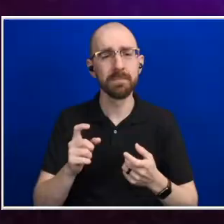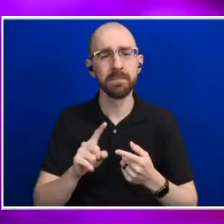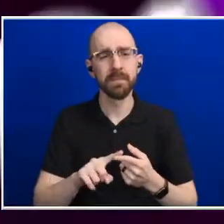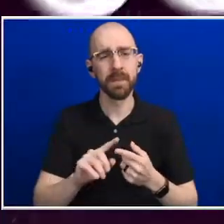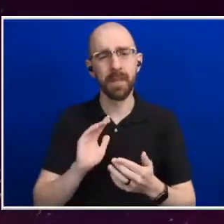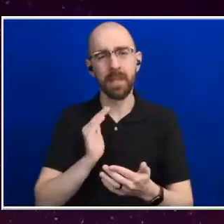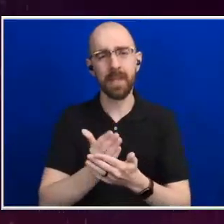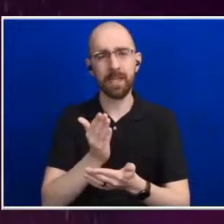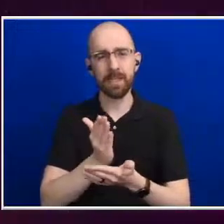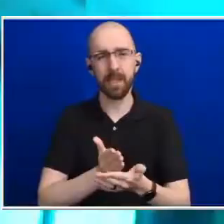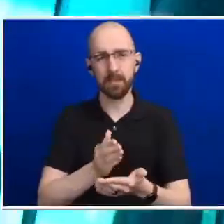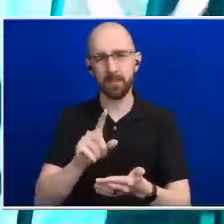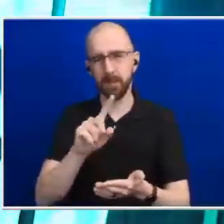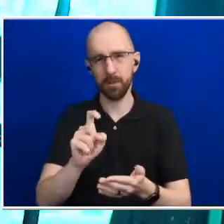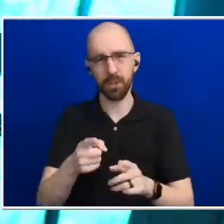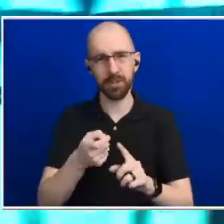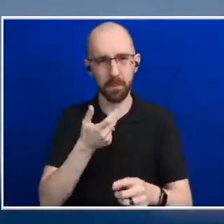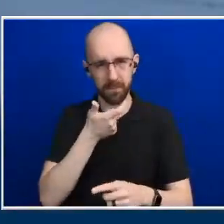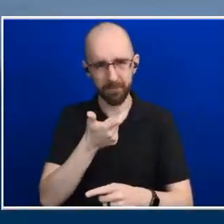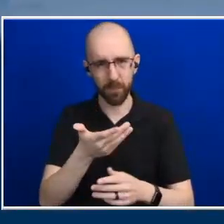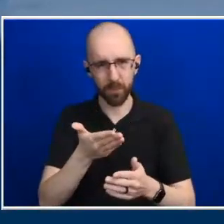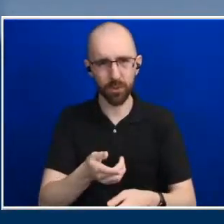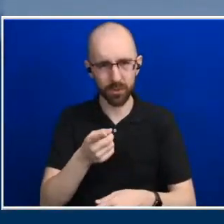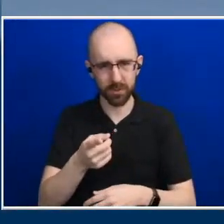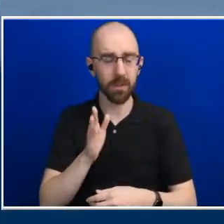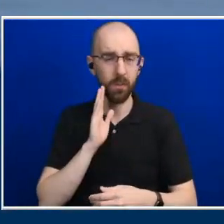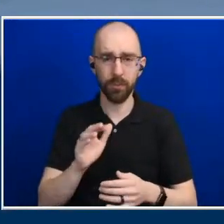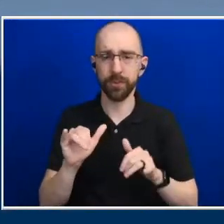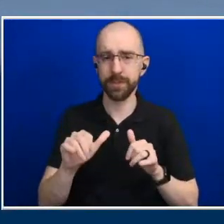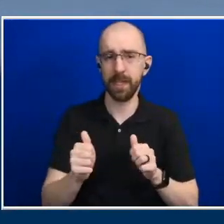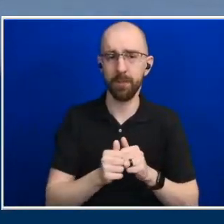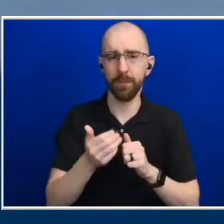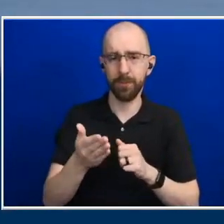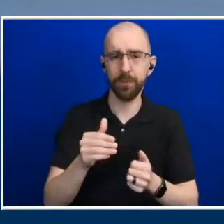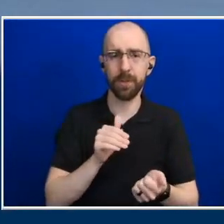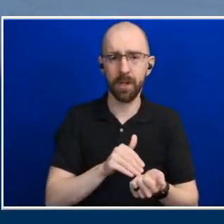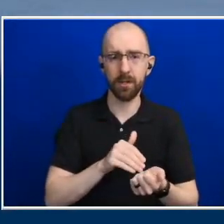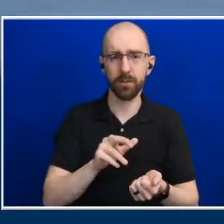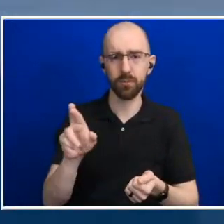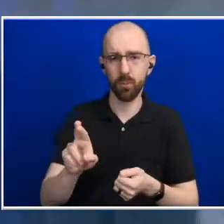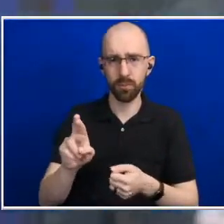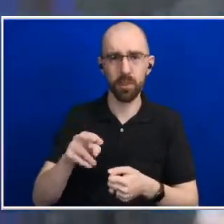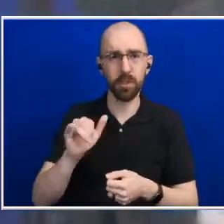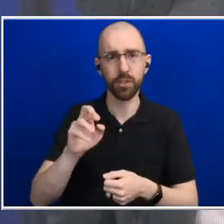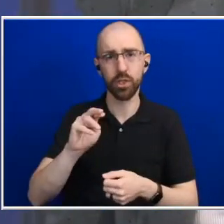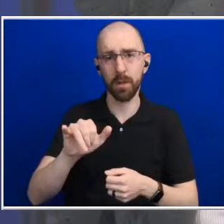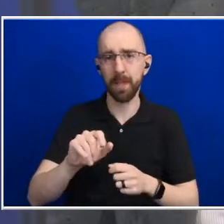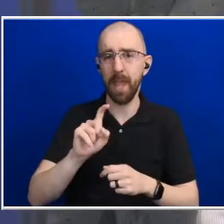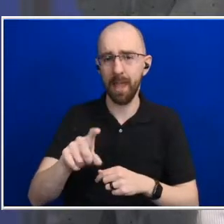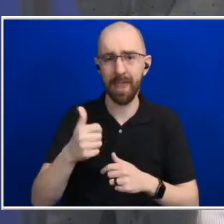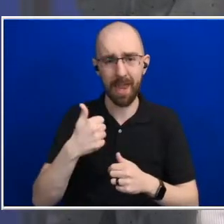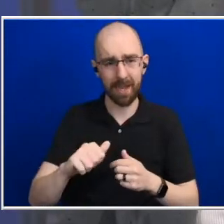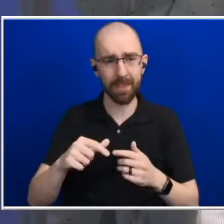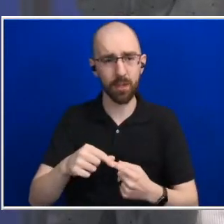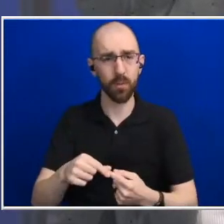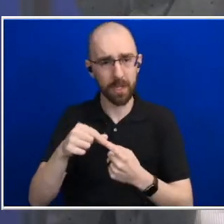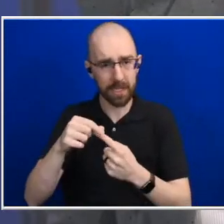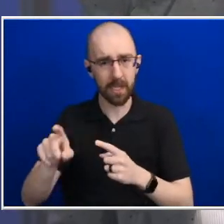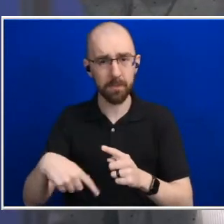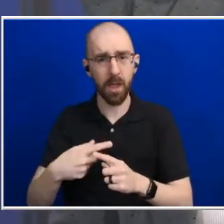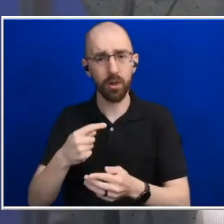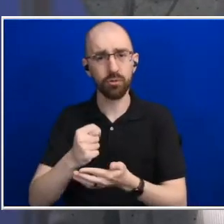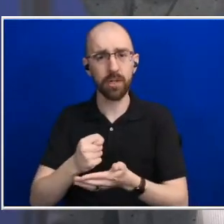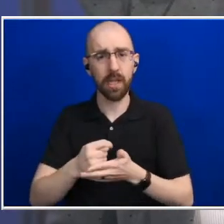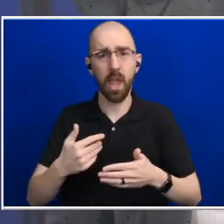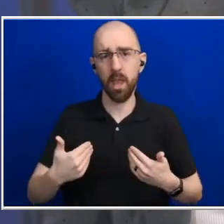our viewers, and I will stay with you, Dr. Rosenthal, because Jeremy is asking, is there anything unique about treating a younger patient versus an